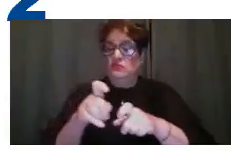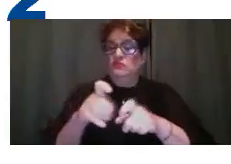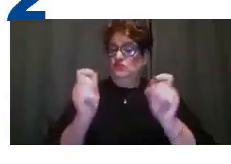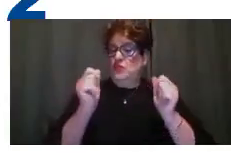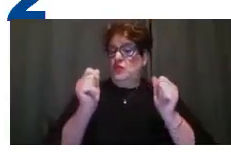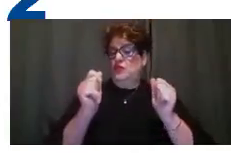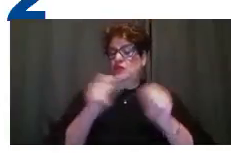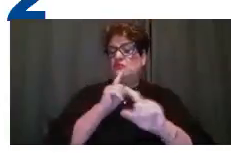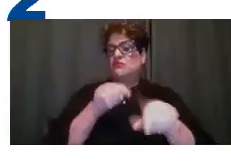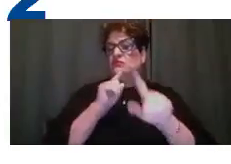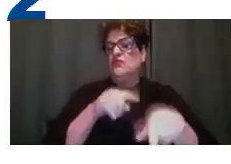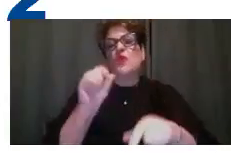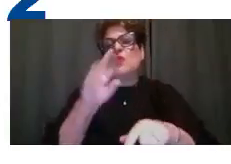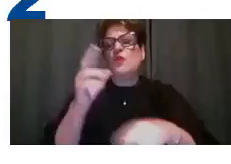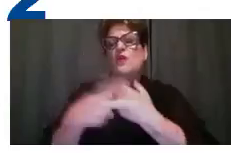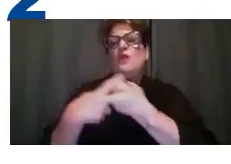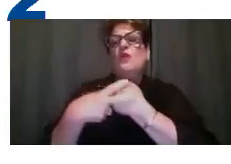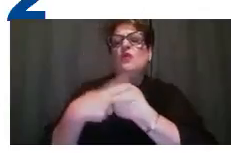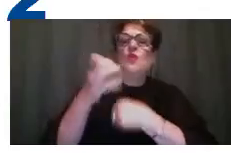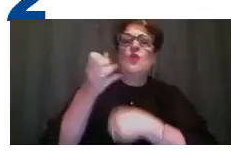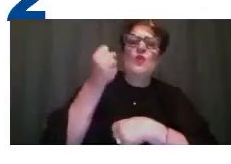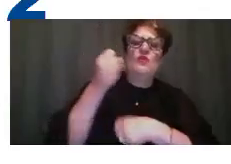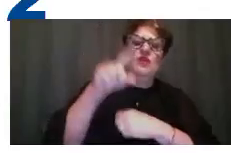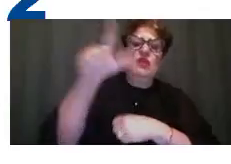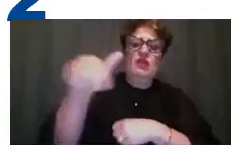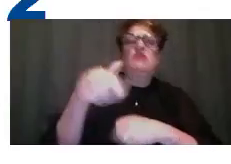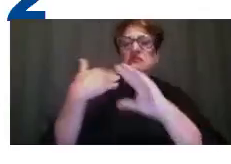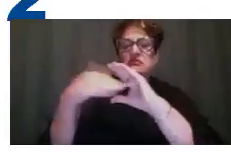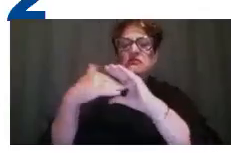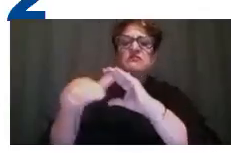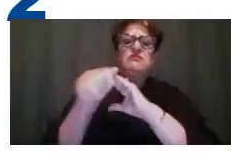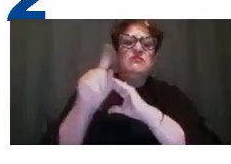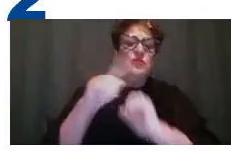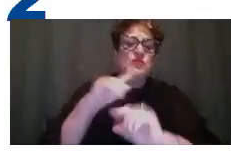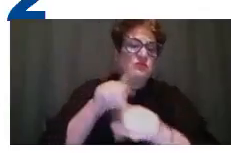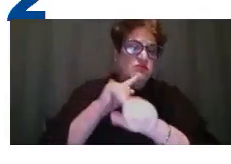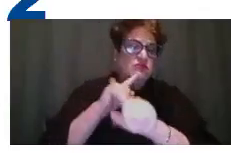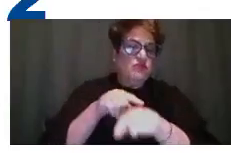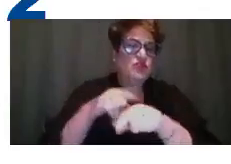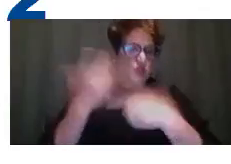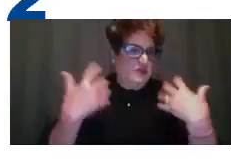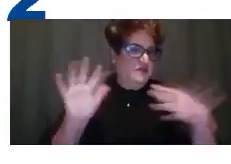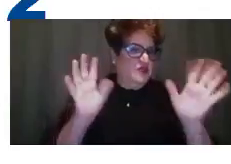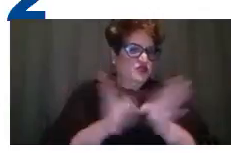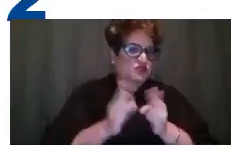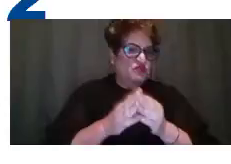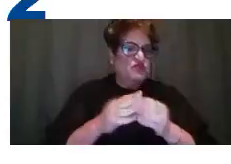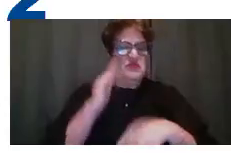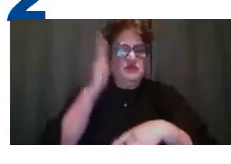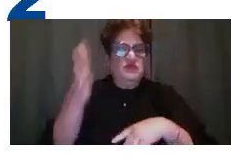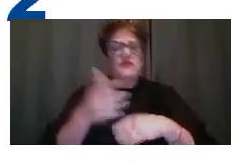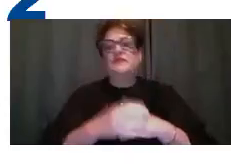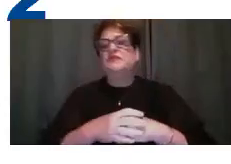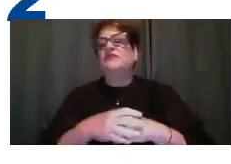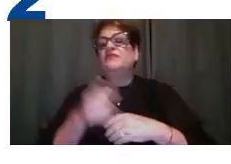end, or we may ask for your email address so that we can follow up with a more thorough answer after the webinar. For those of